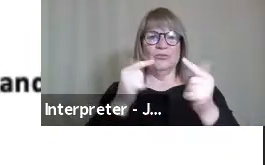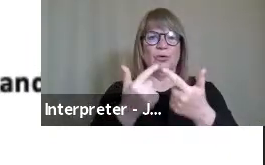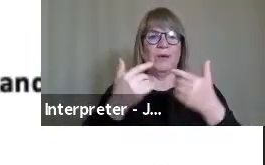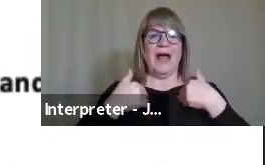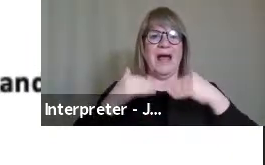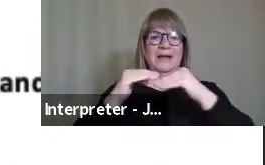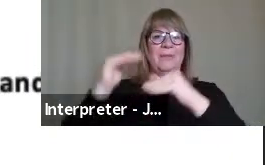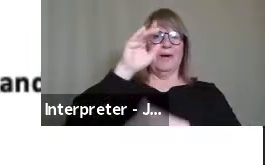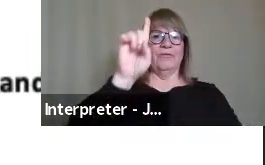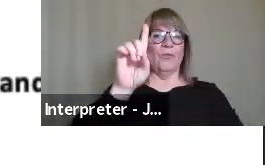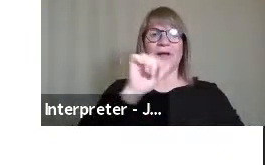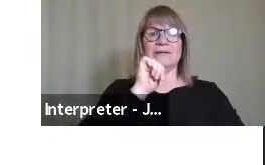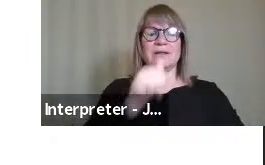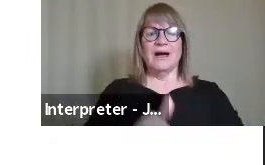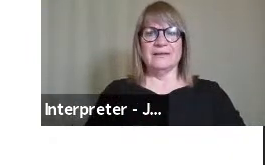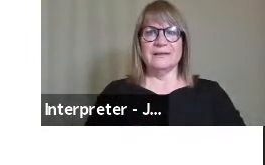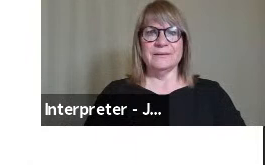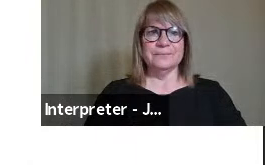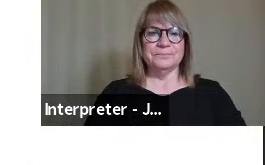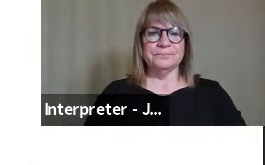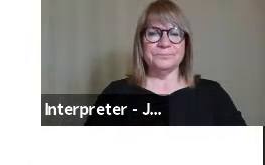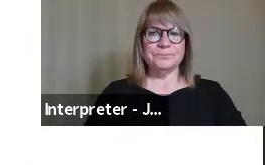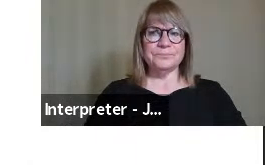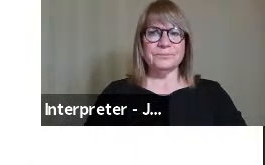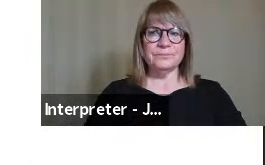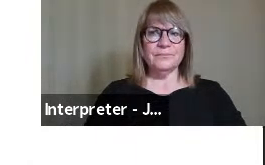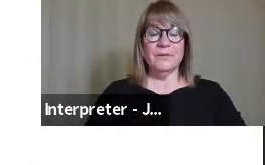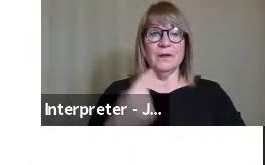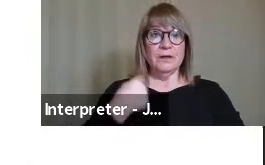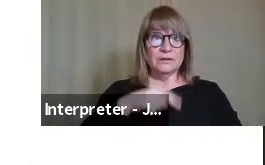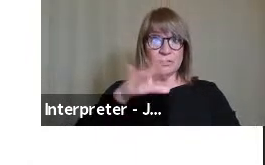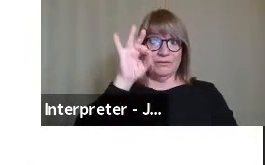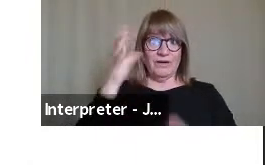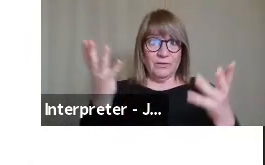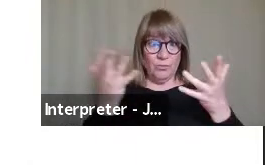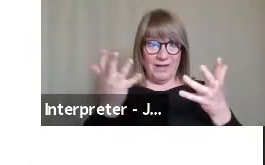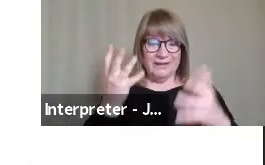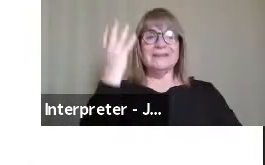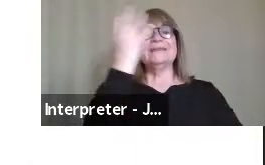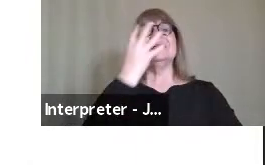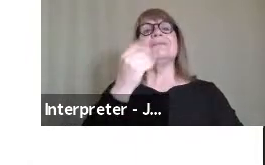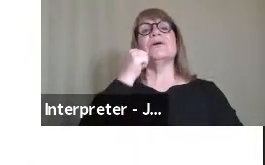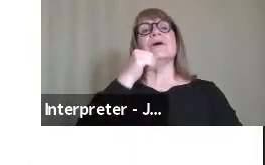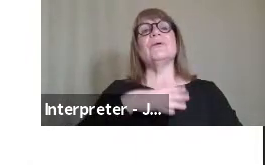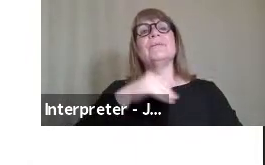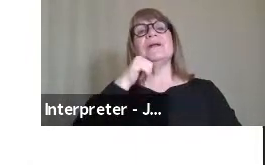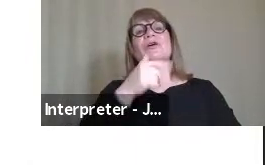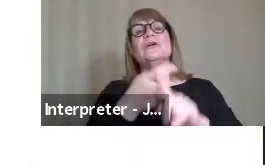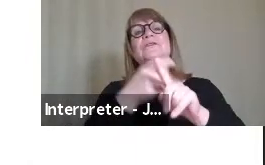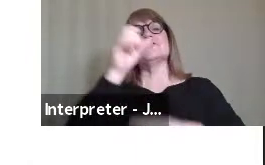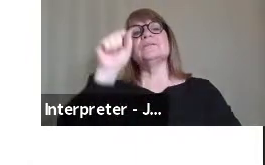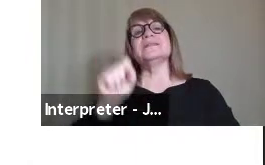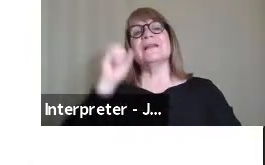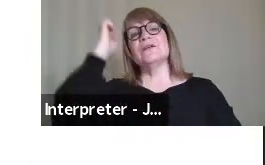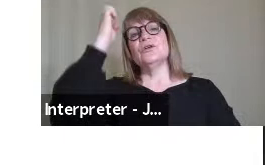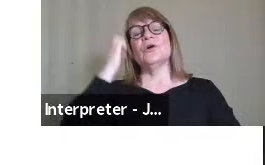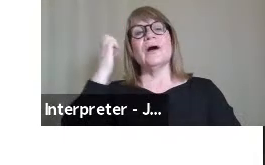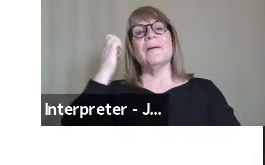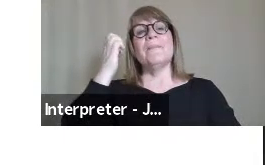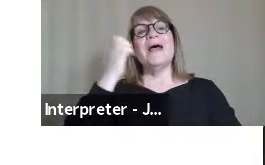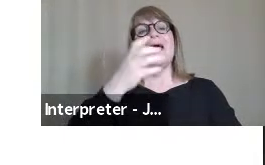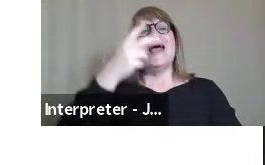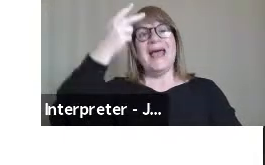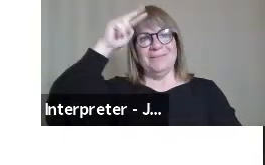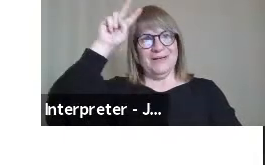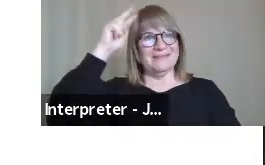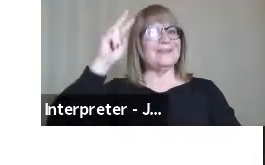one so overall we found that immigrant women and girls from southern europe and mexico were more likely to